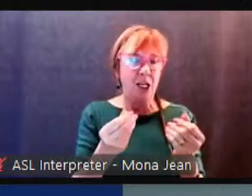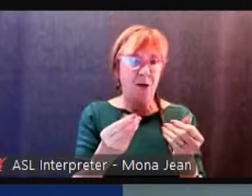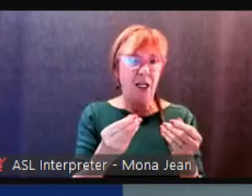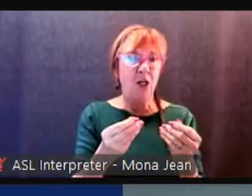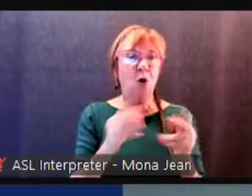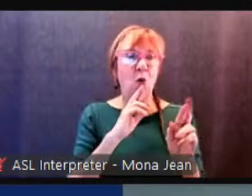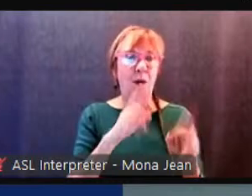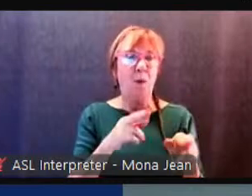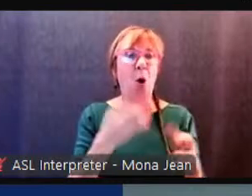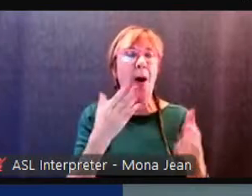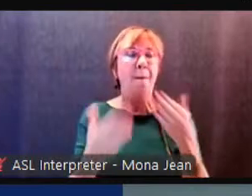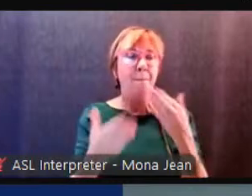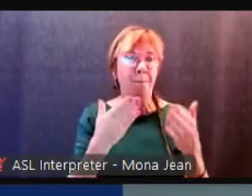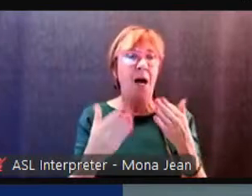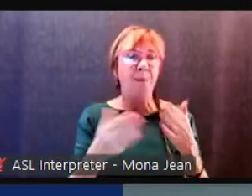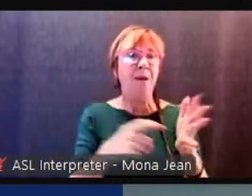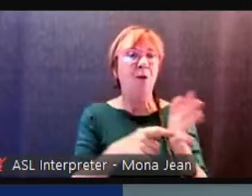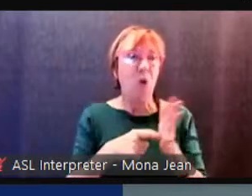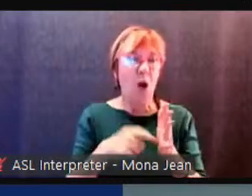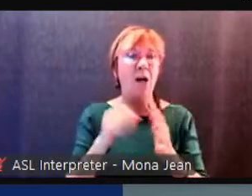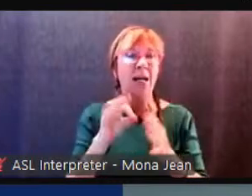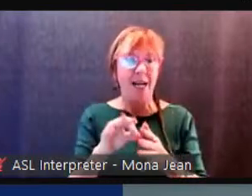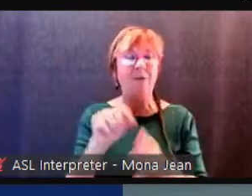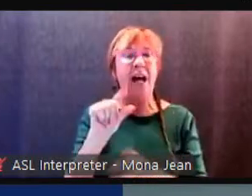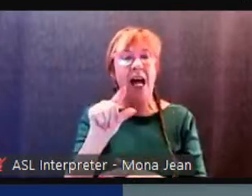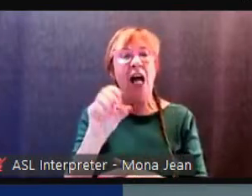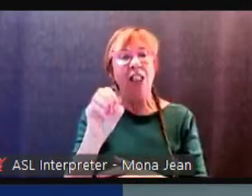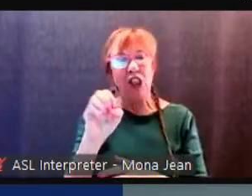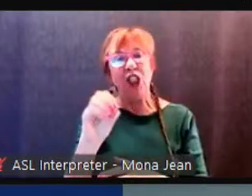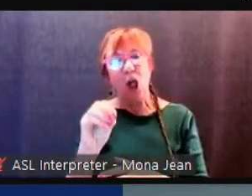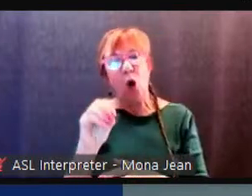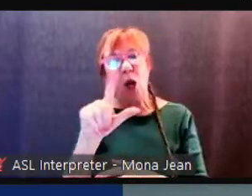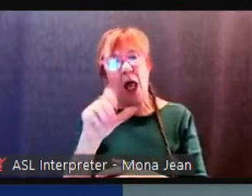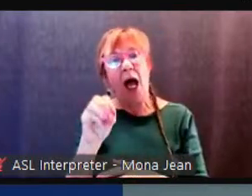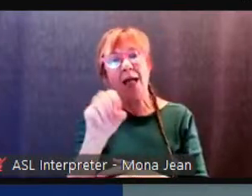there's a geological hazard present.